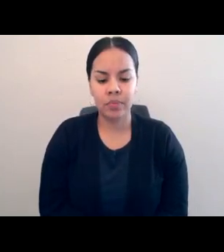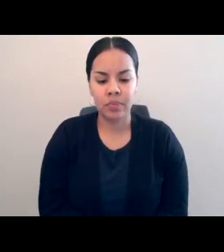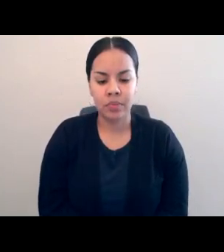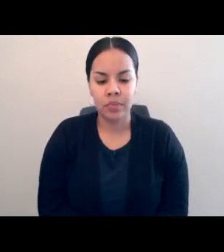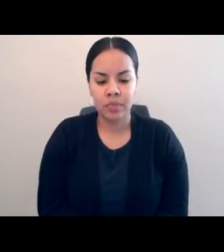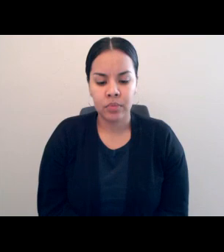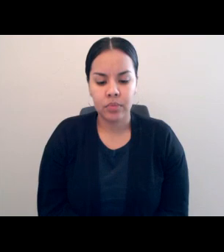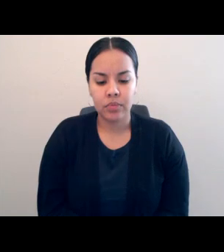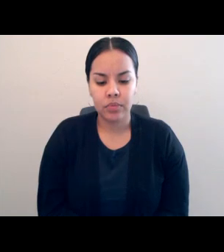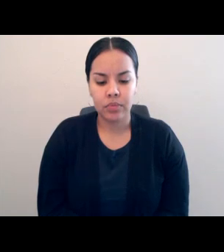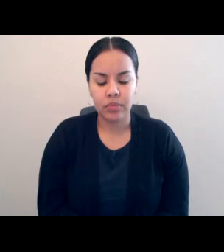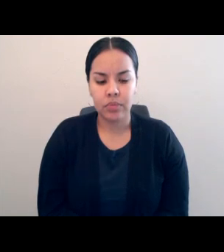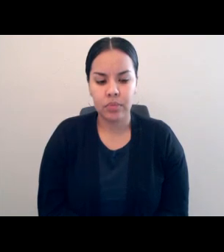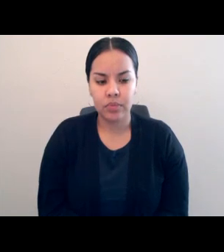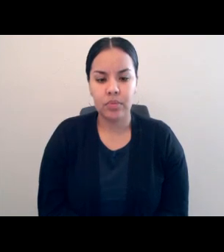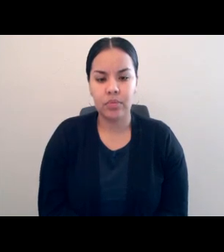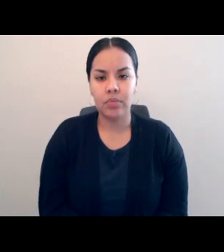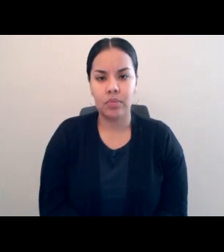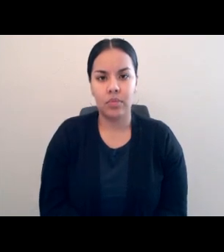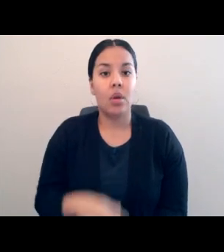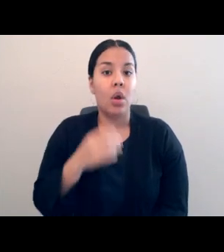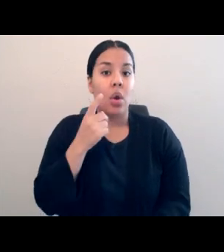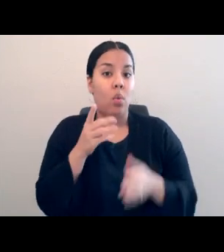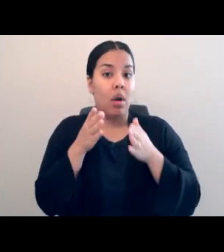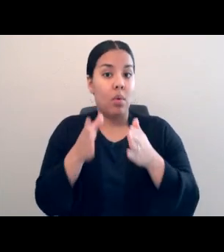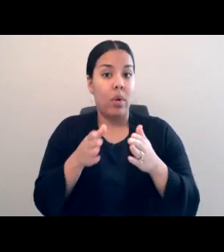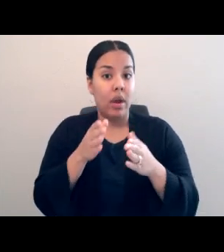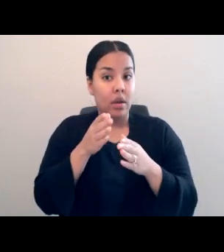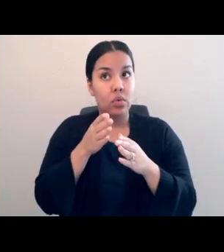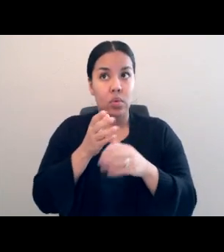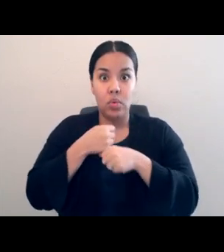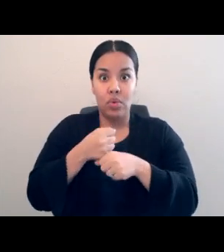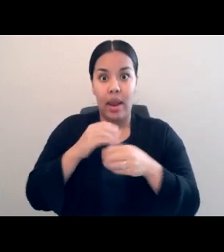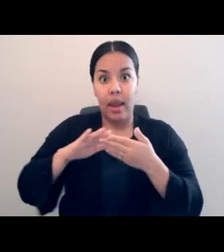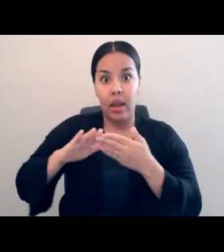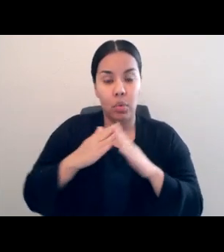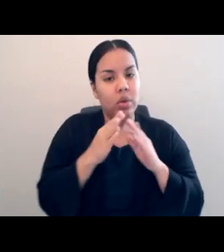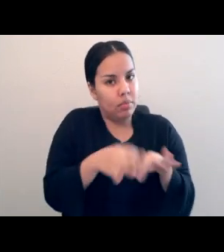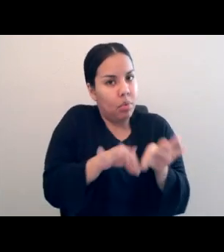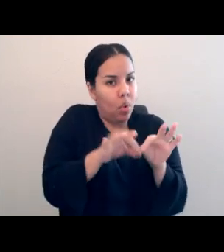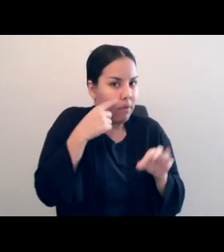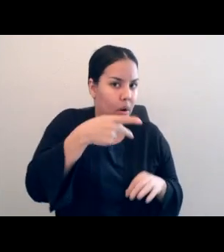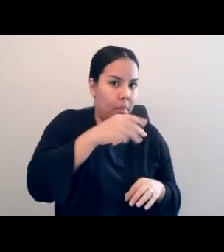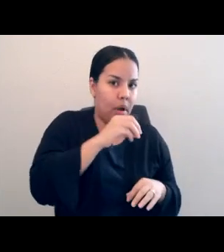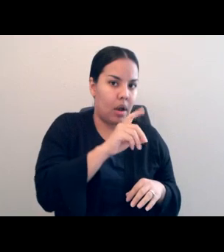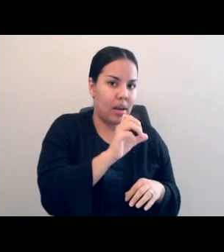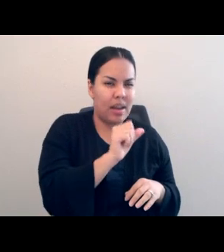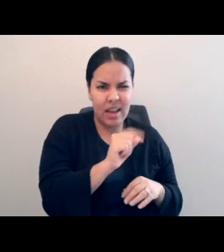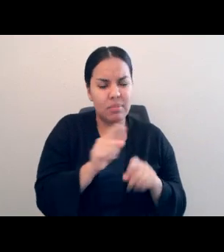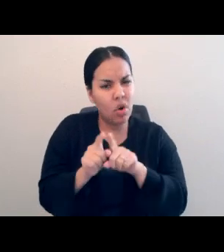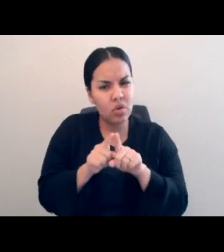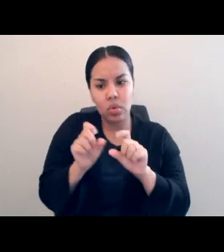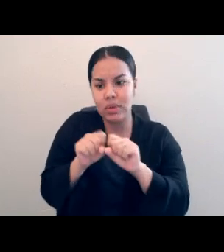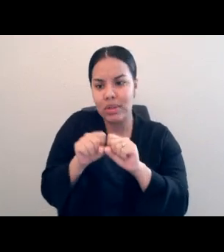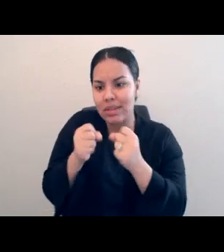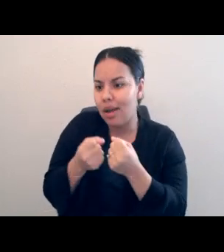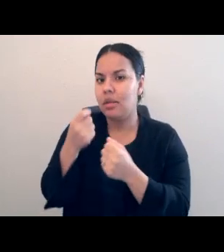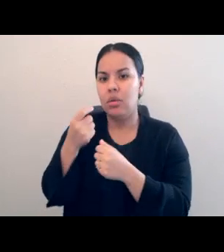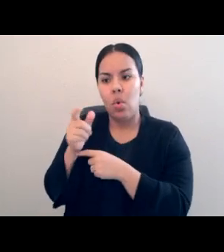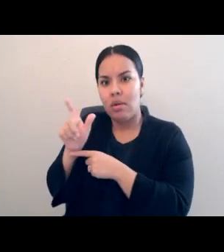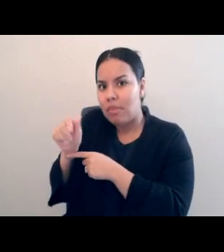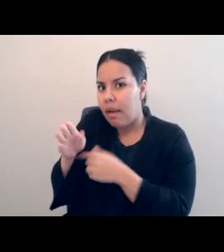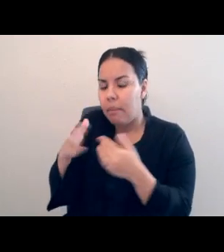So one way to create community, and this is really important for a podcast, but you know, the society as well, or a lab, is to